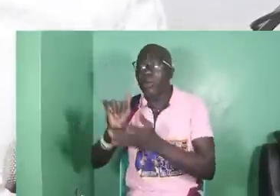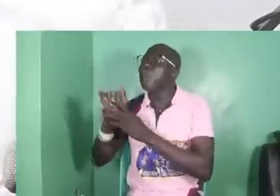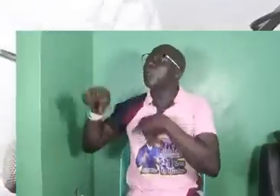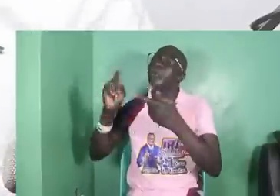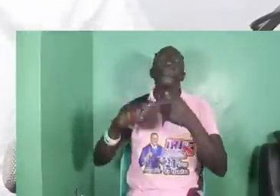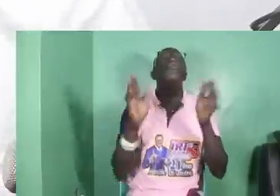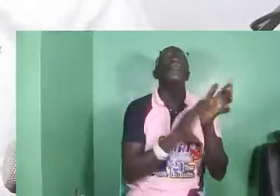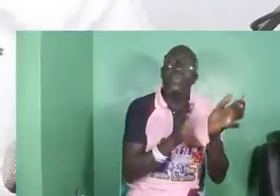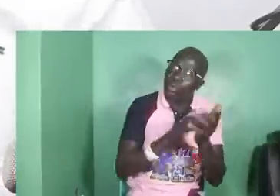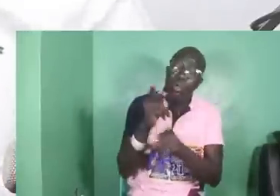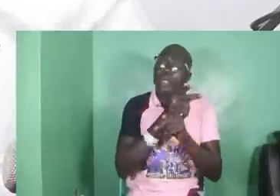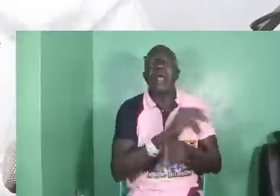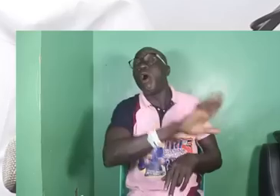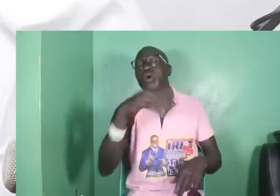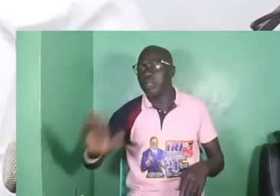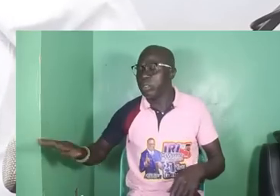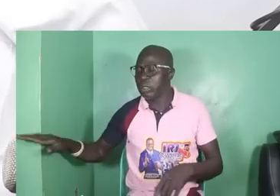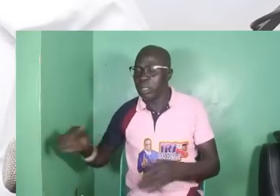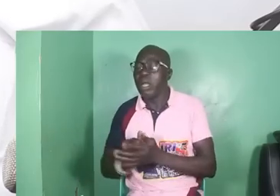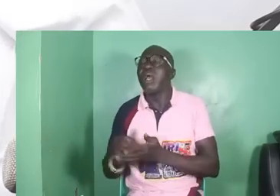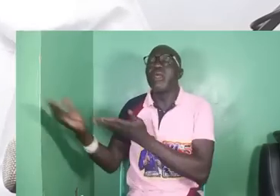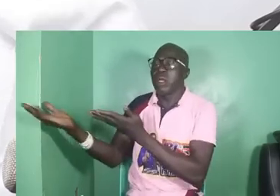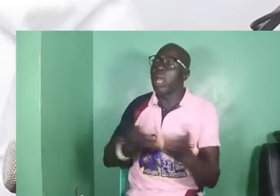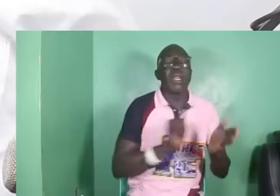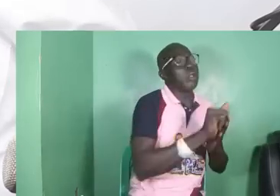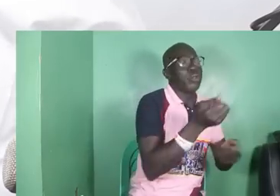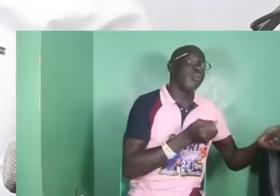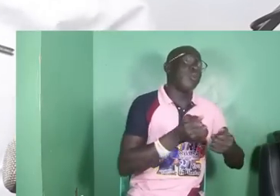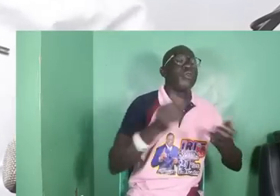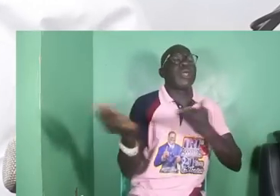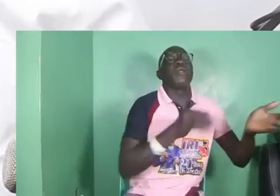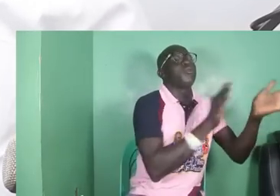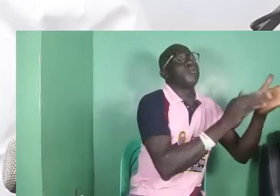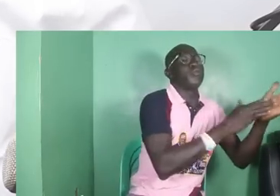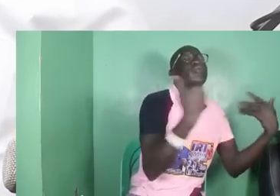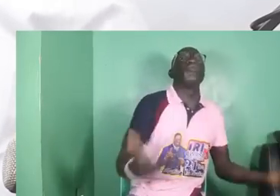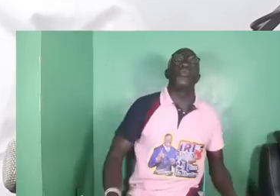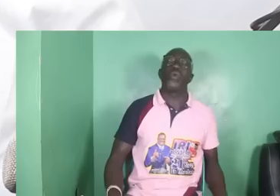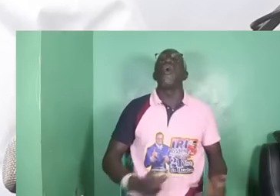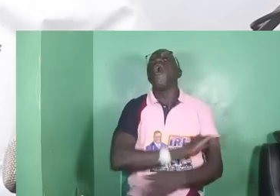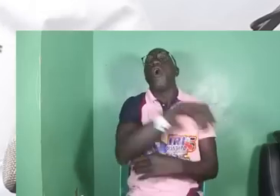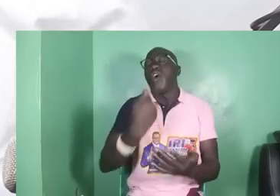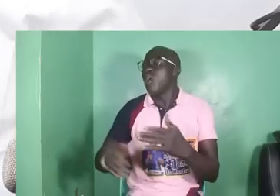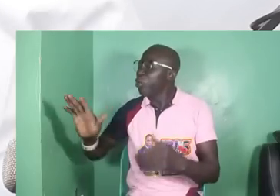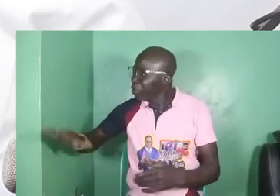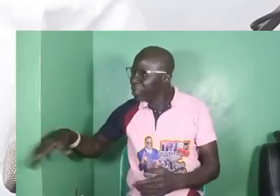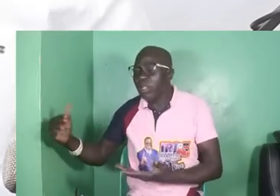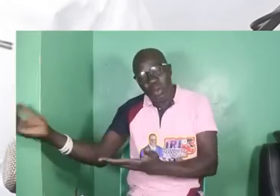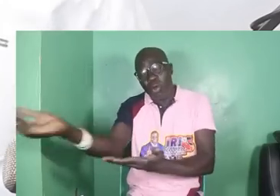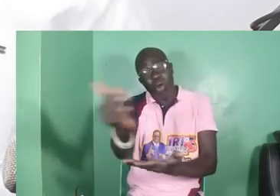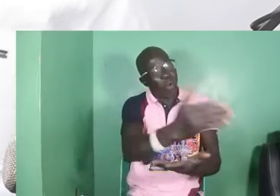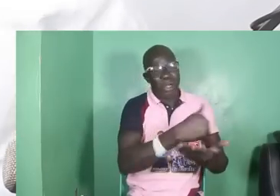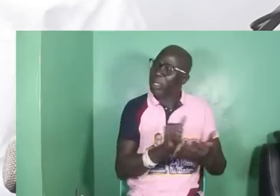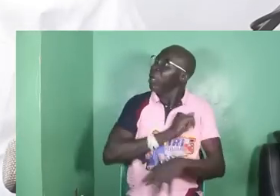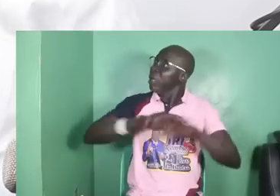He's a stepmother that is taking care of all your children. I don't know. I'm going to school. She will take them inside the car and take them to school. What? I'm going to go back. I'm going to go back.